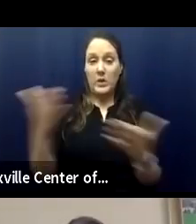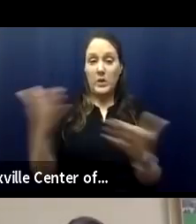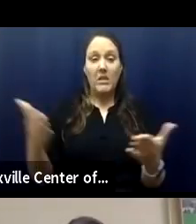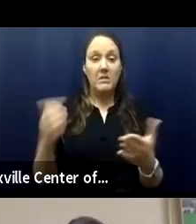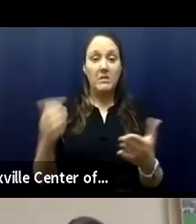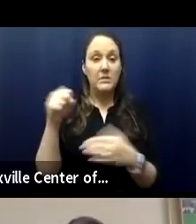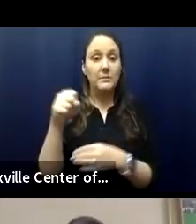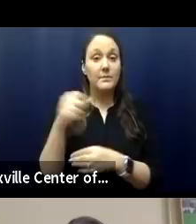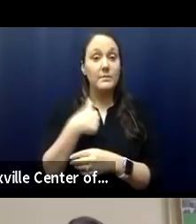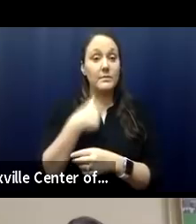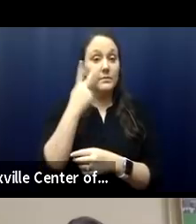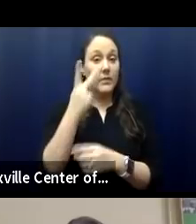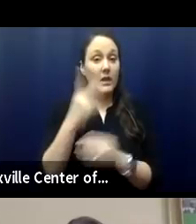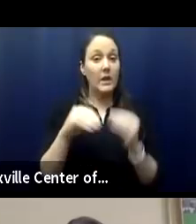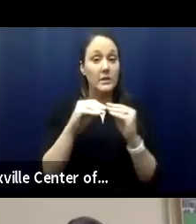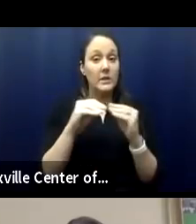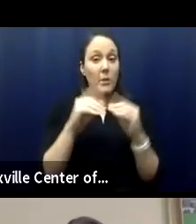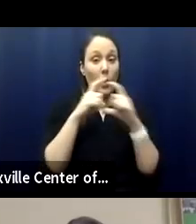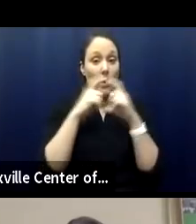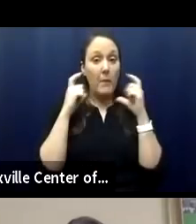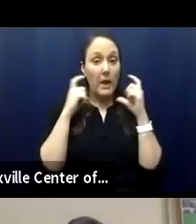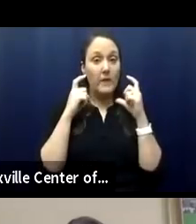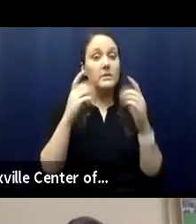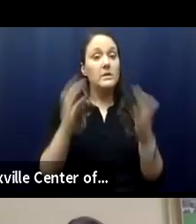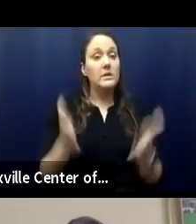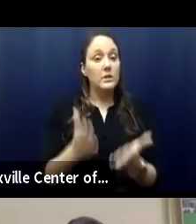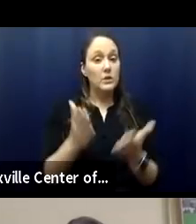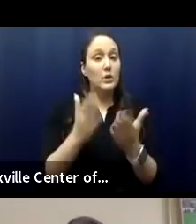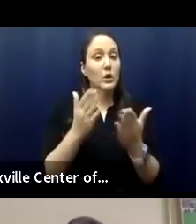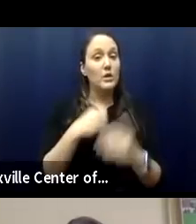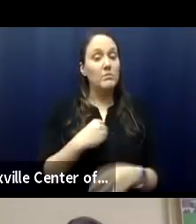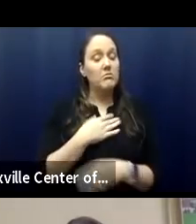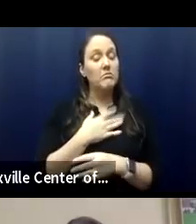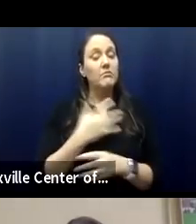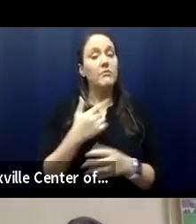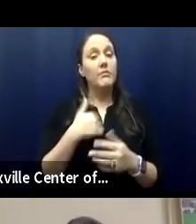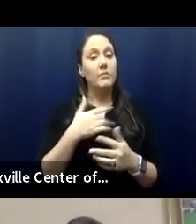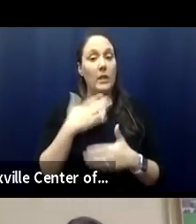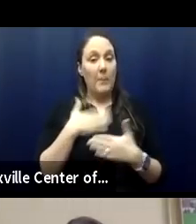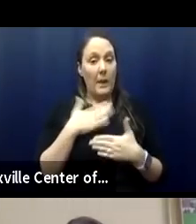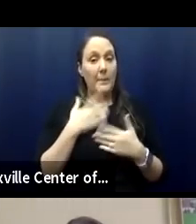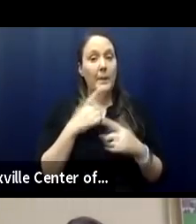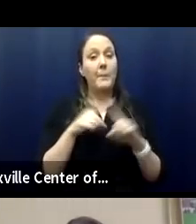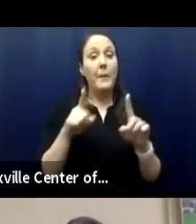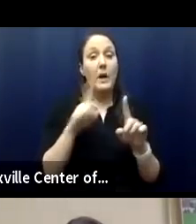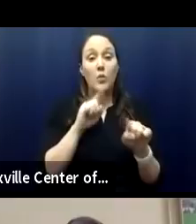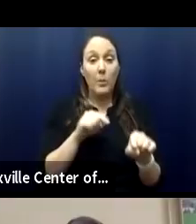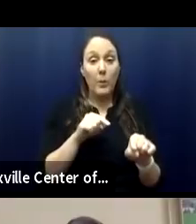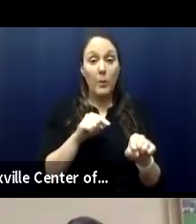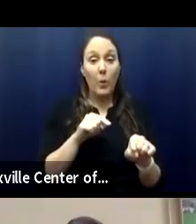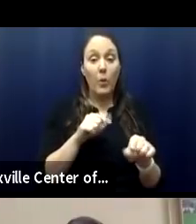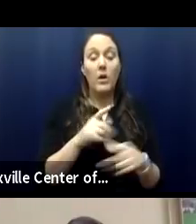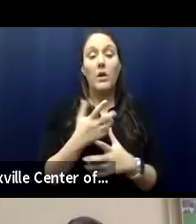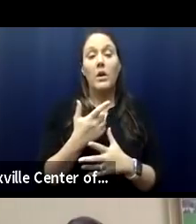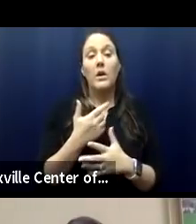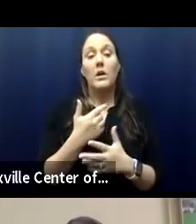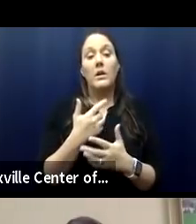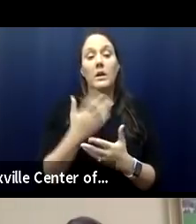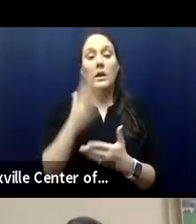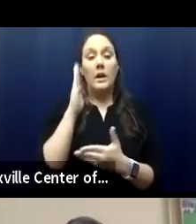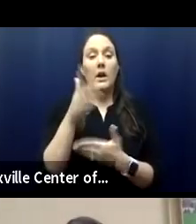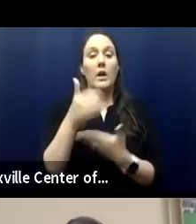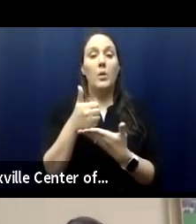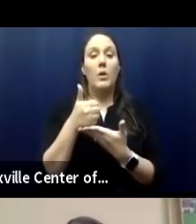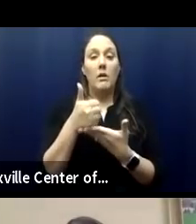but which is encouraging. I'm really thrilled about that. But I guess as far as a report, it would be helpful to know what you